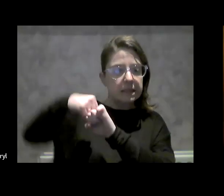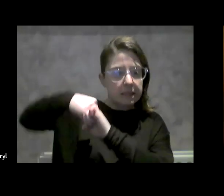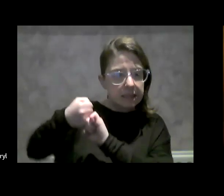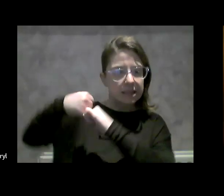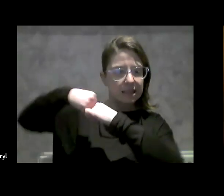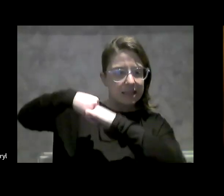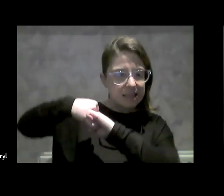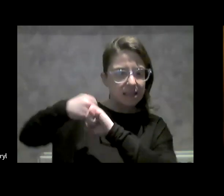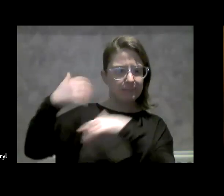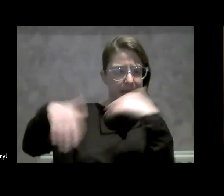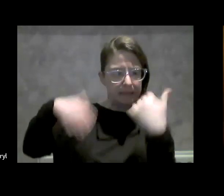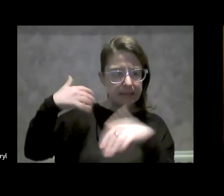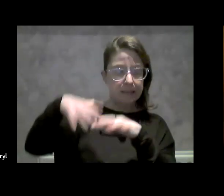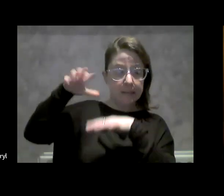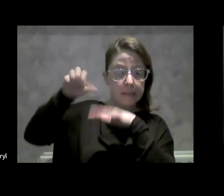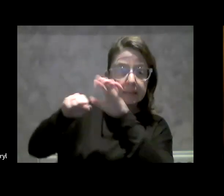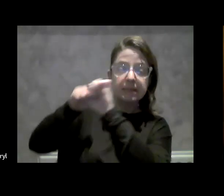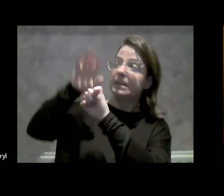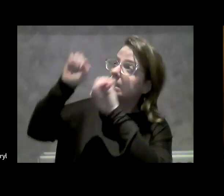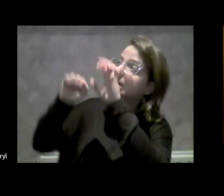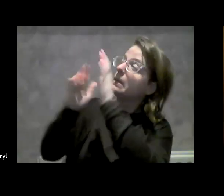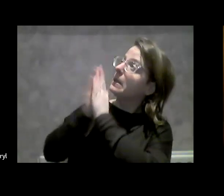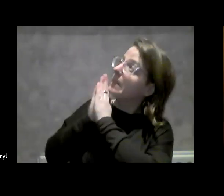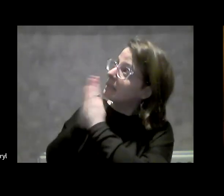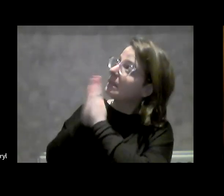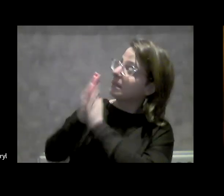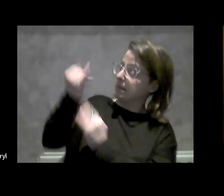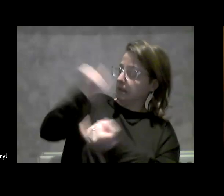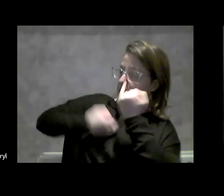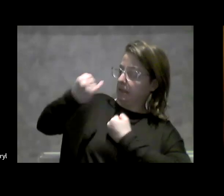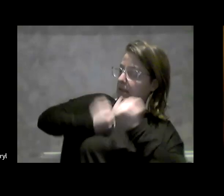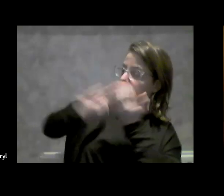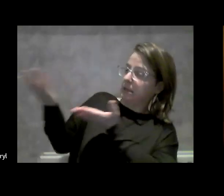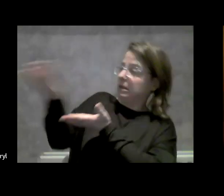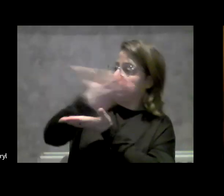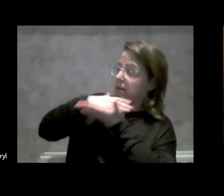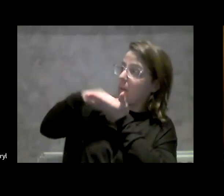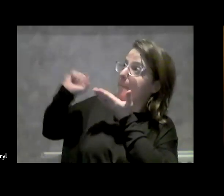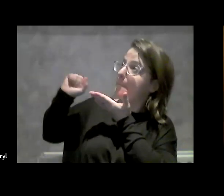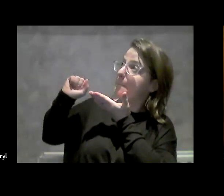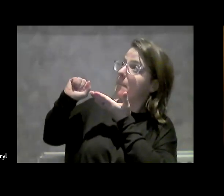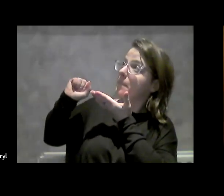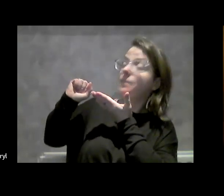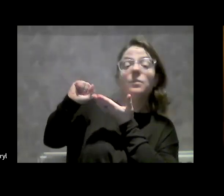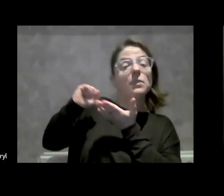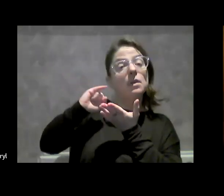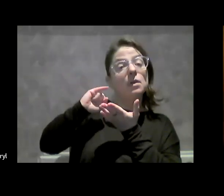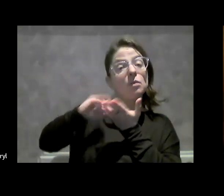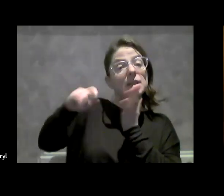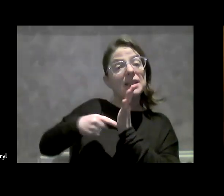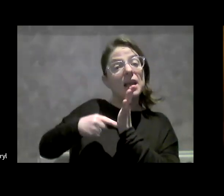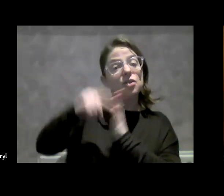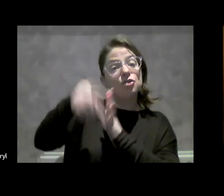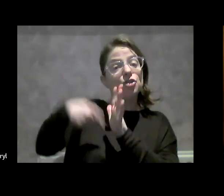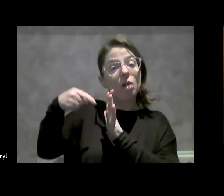marble, praying the whole way for absolution from the sin of my aching bones. Would St. John tut at my